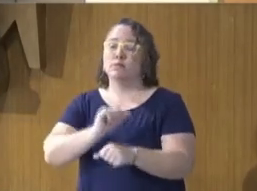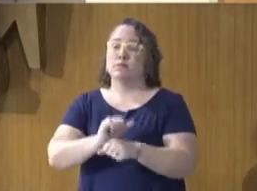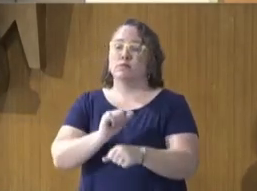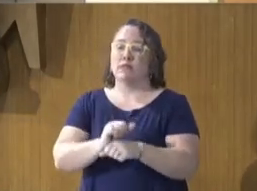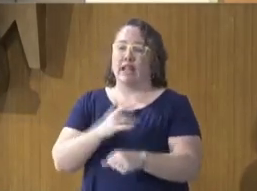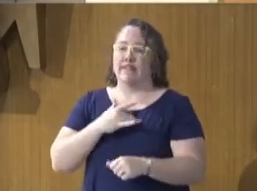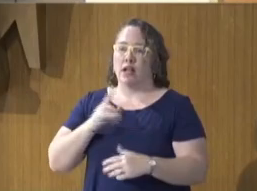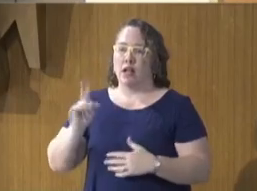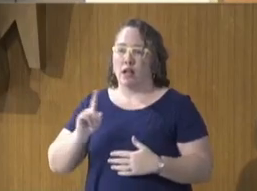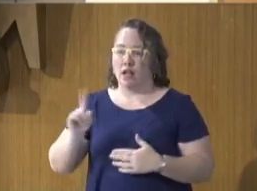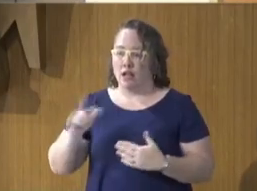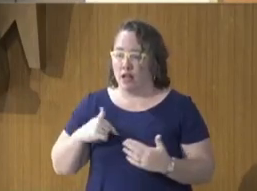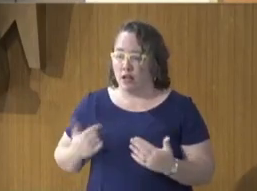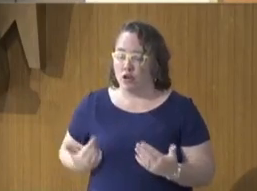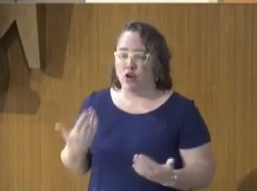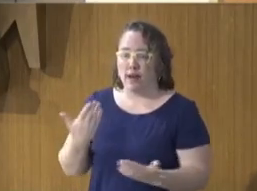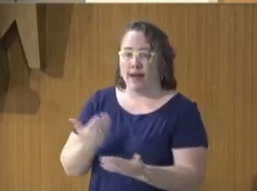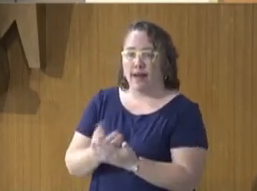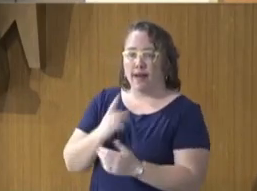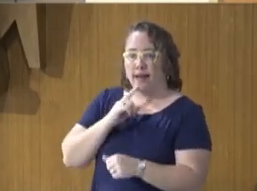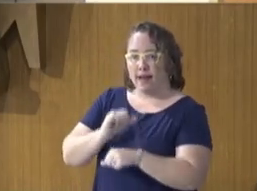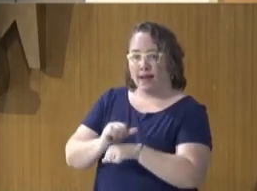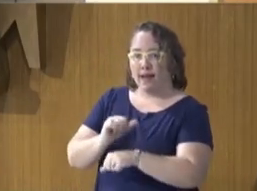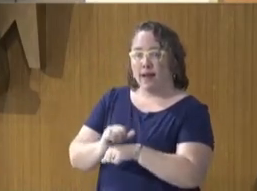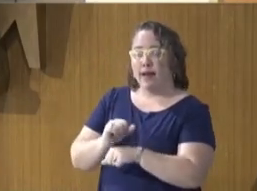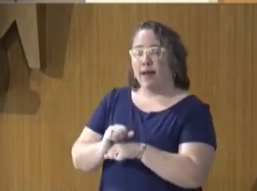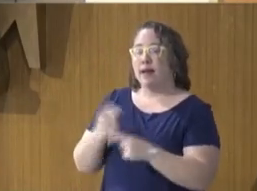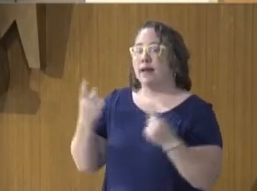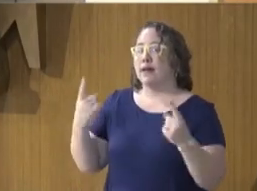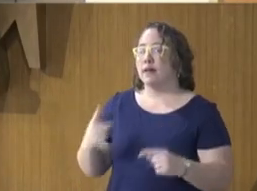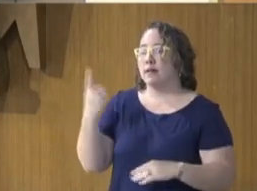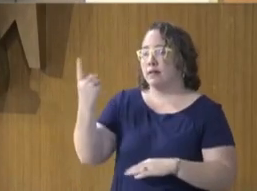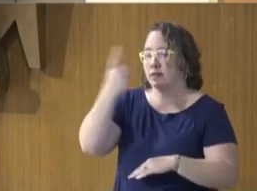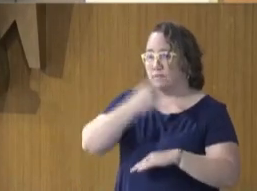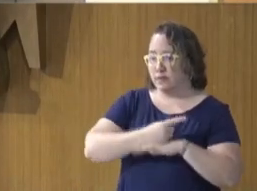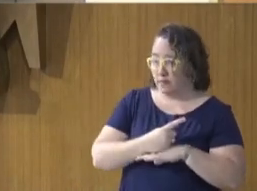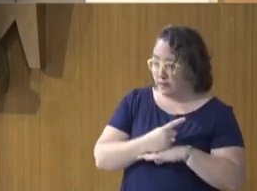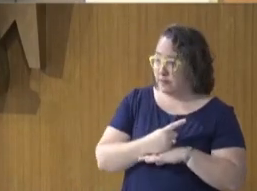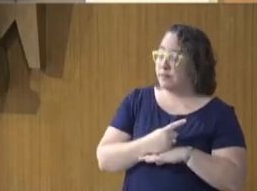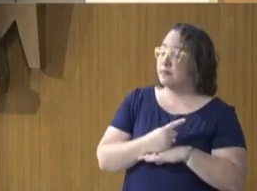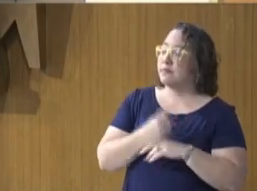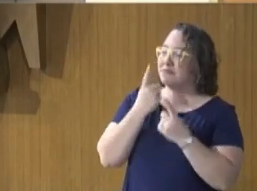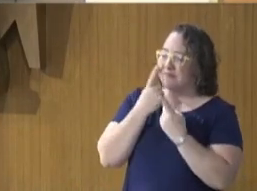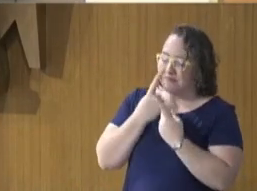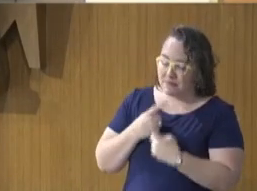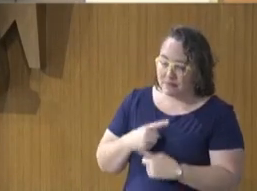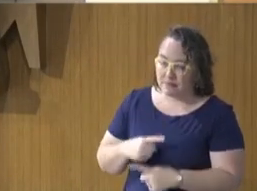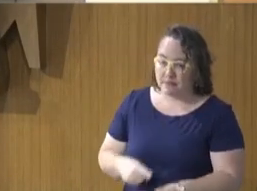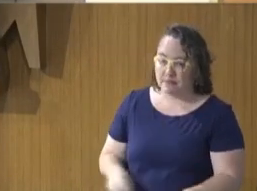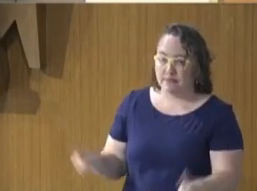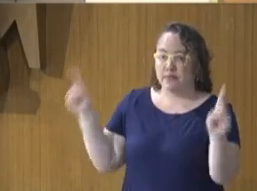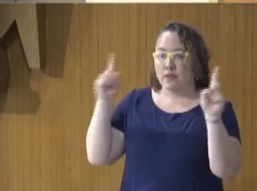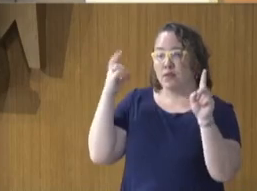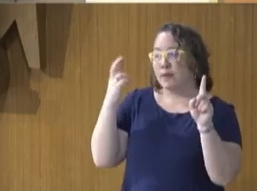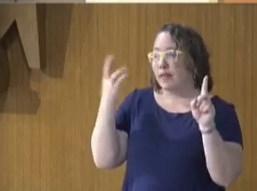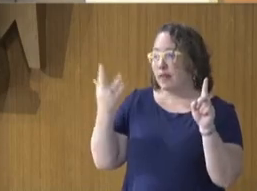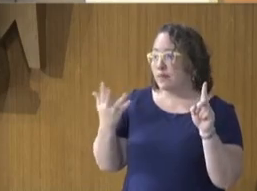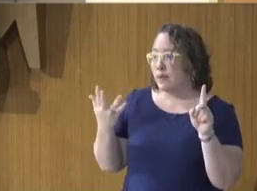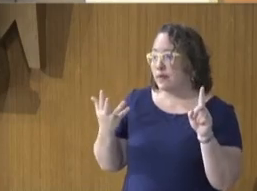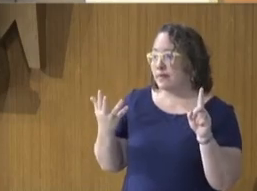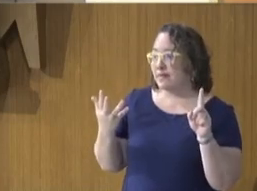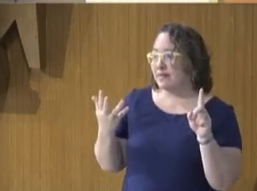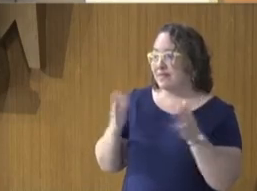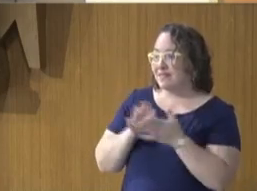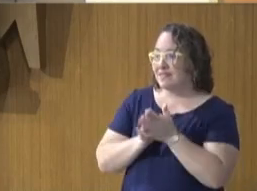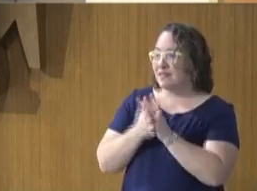within walking distance after all. And one day, one day, one you'll realize you're